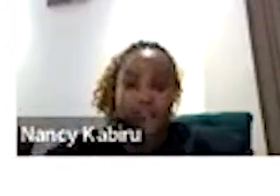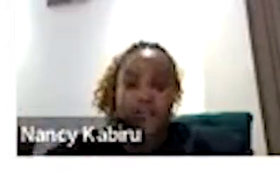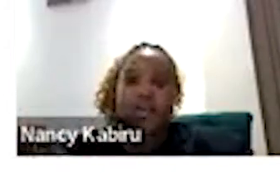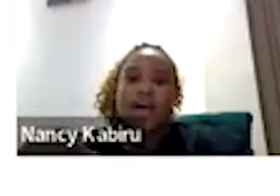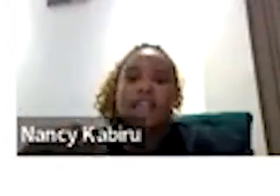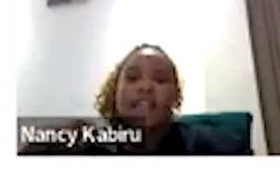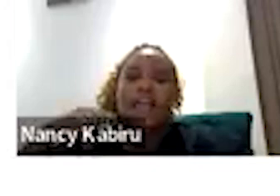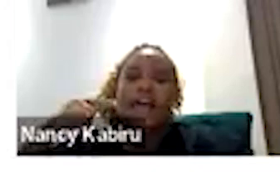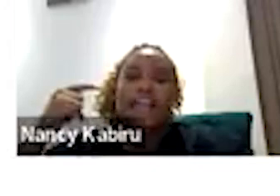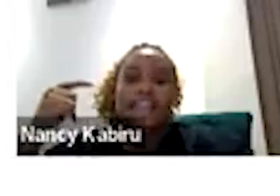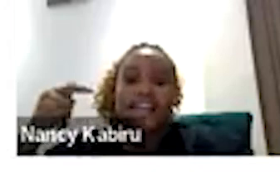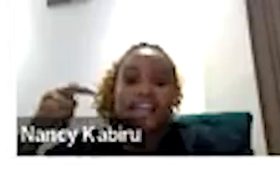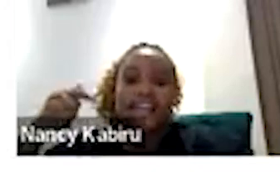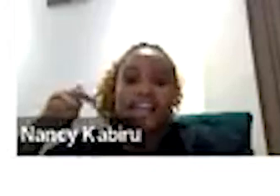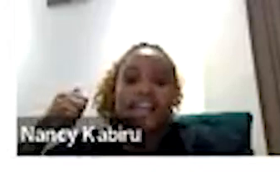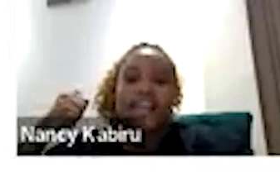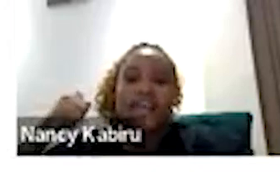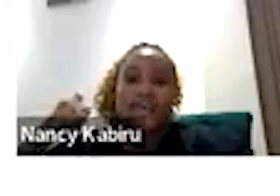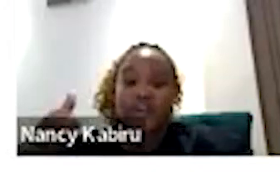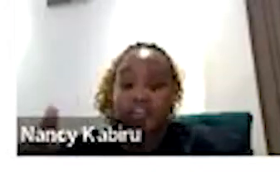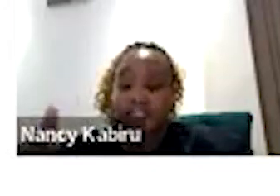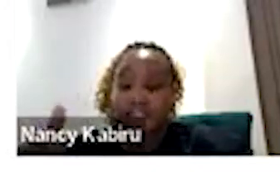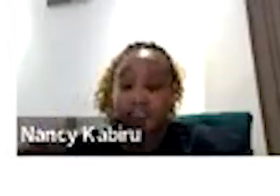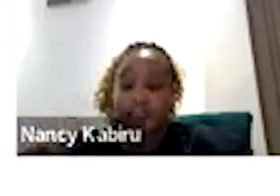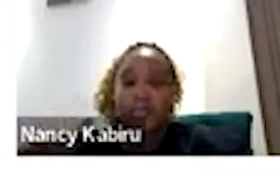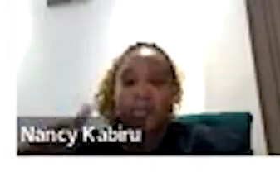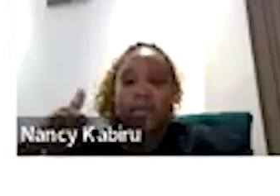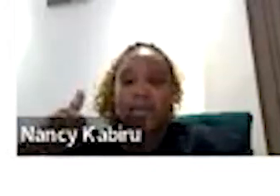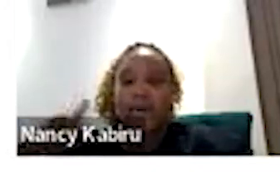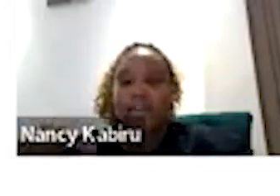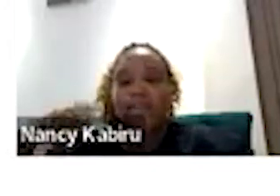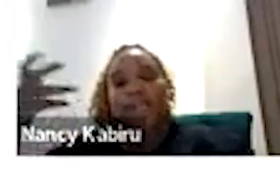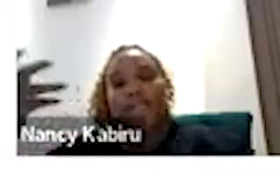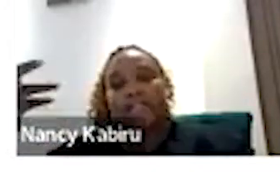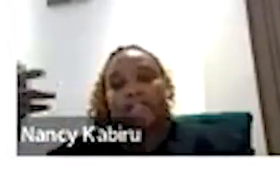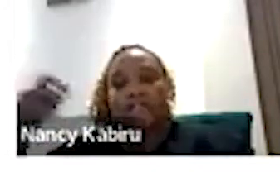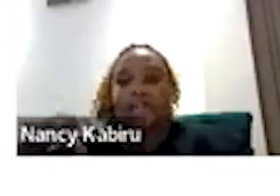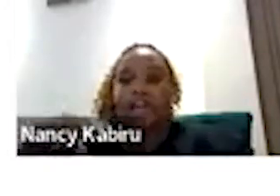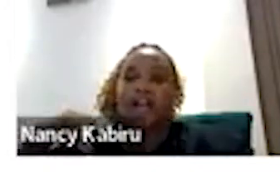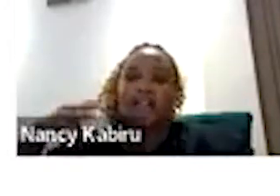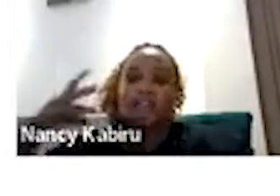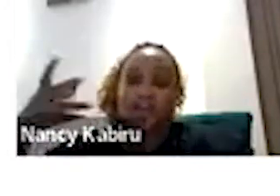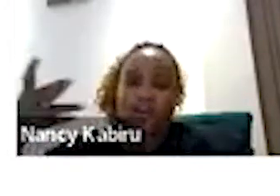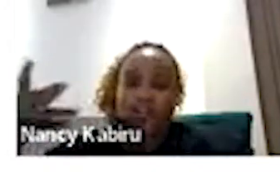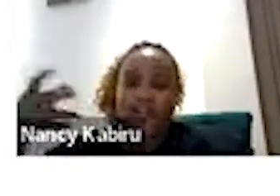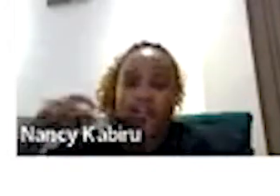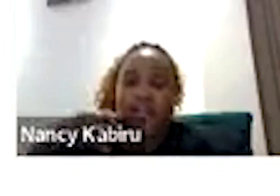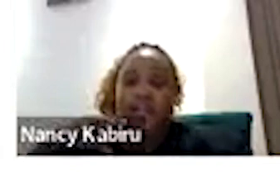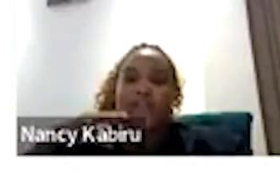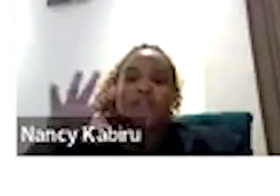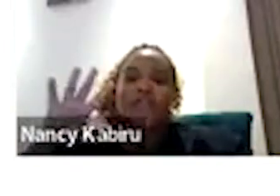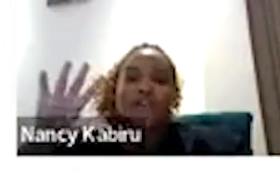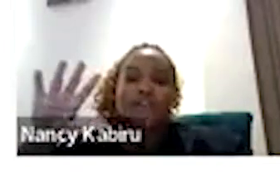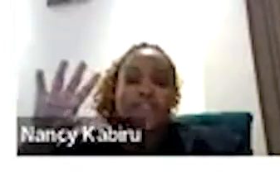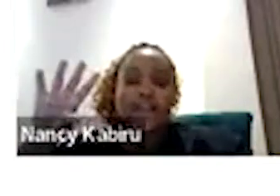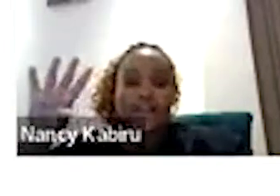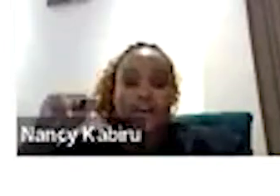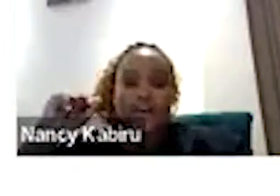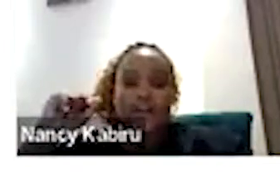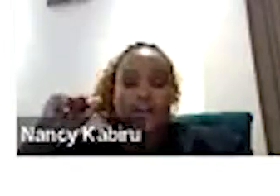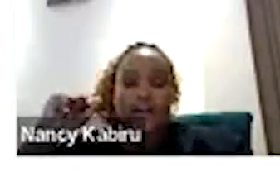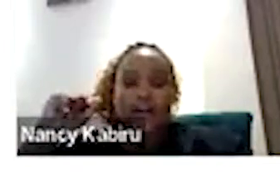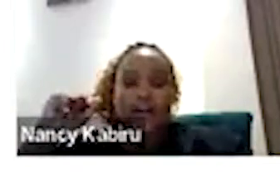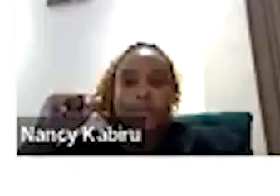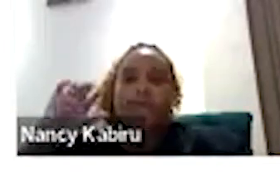surface. And then understanding your rights, maybe at work, the policies on health and all that, so that you don't